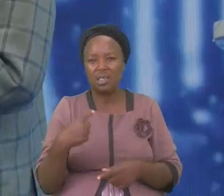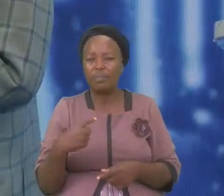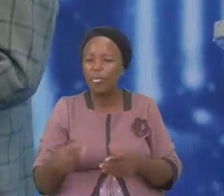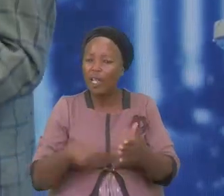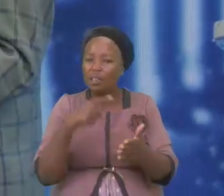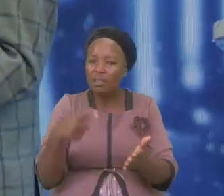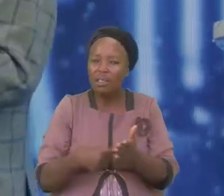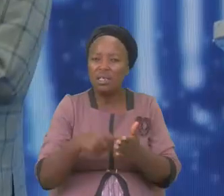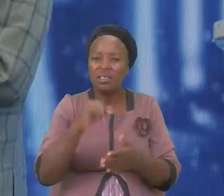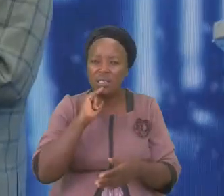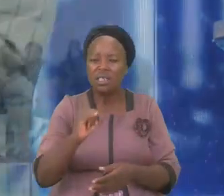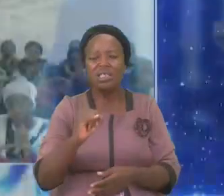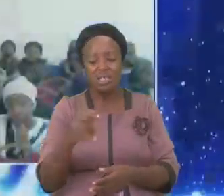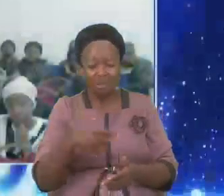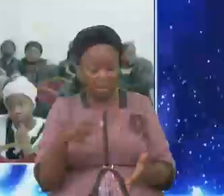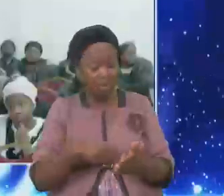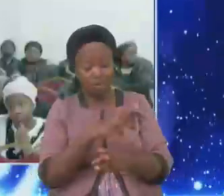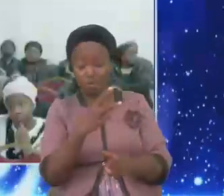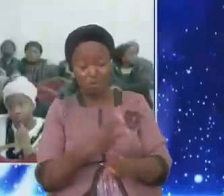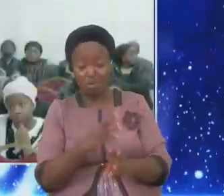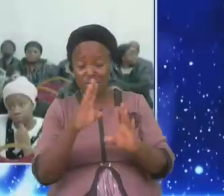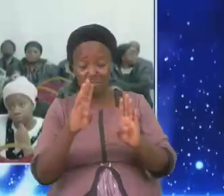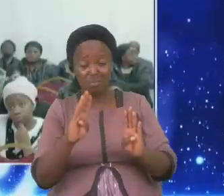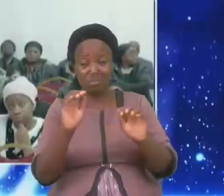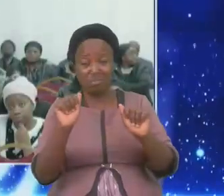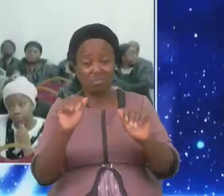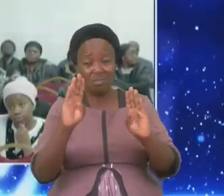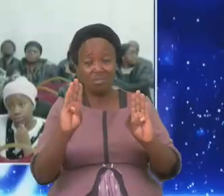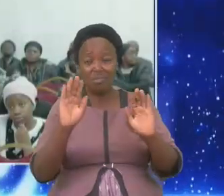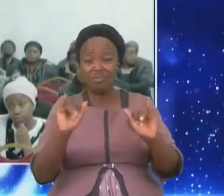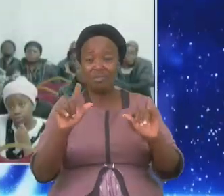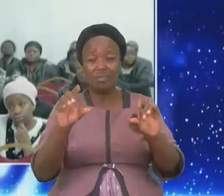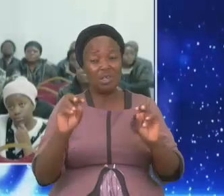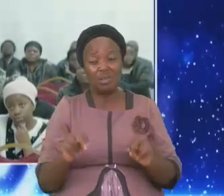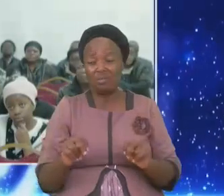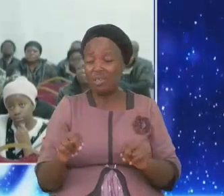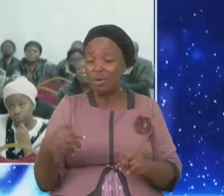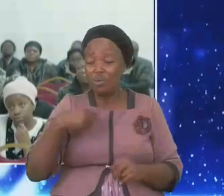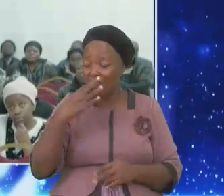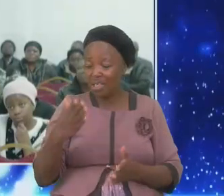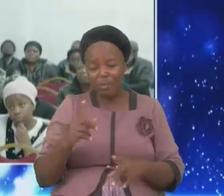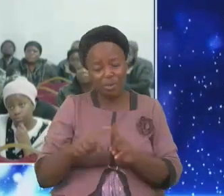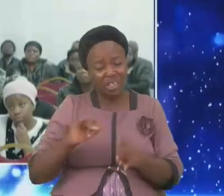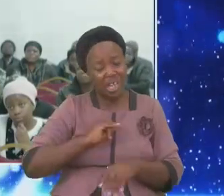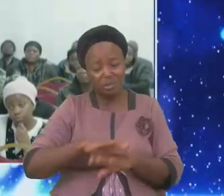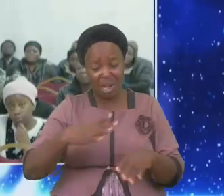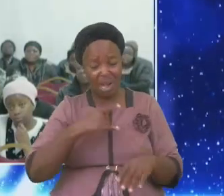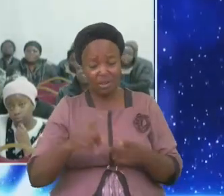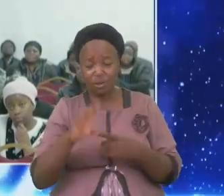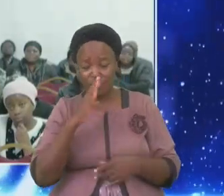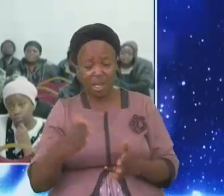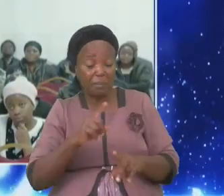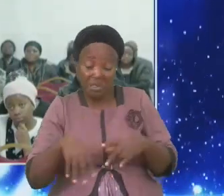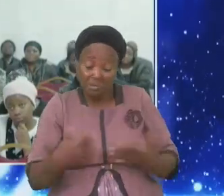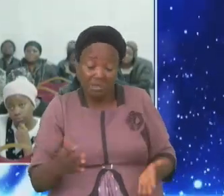here, but here we are. And then he made a decision. That's the decision that